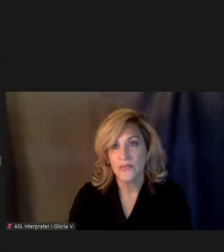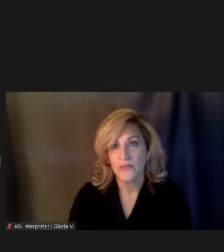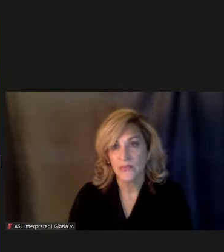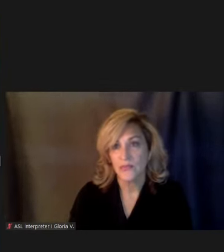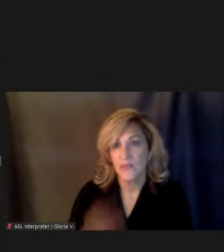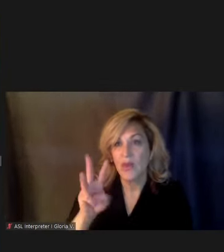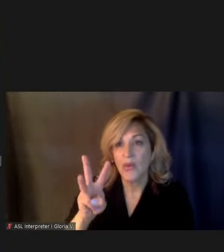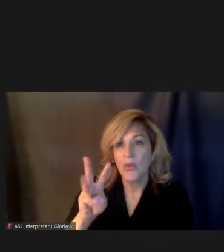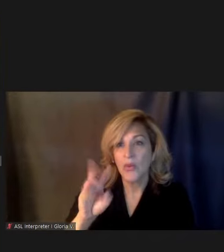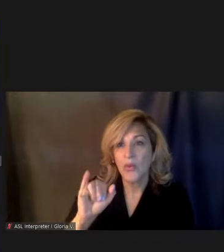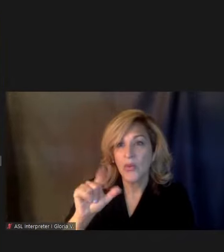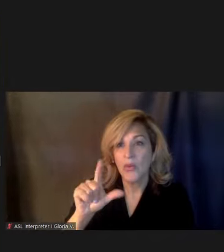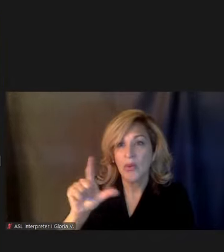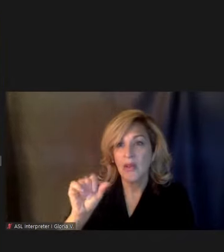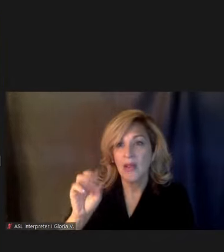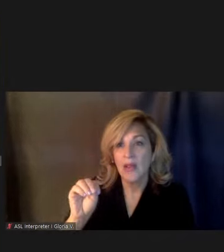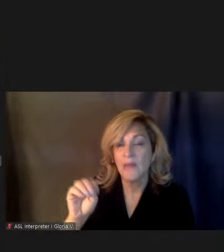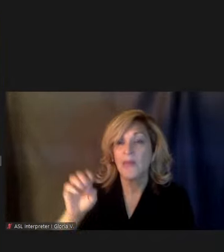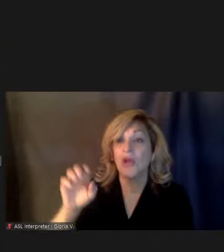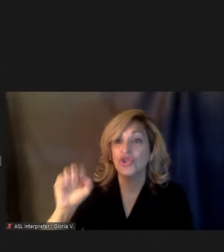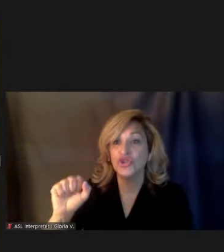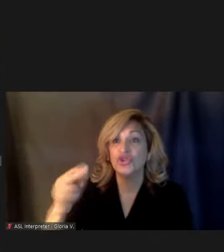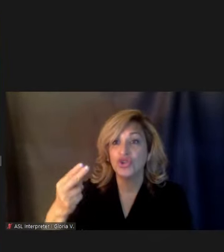William Schmoller?